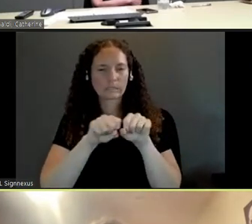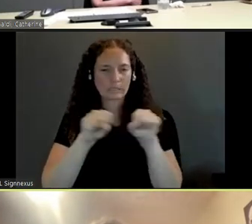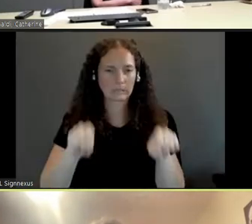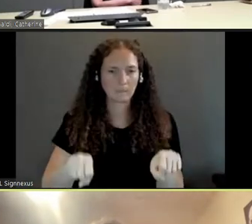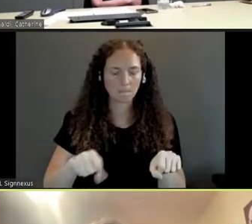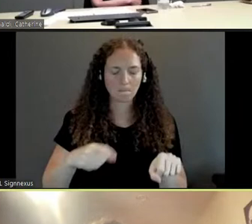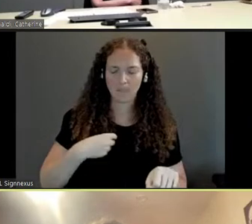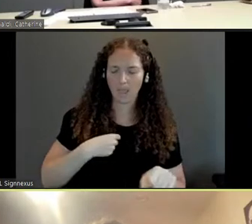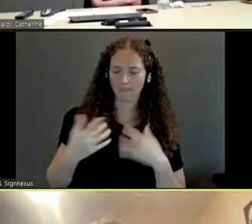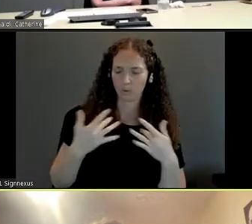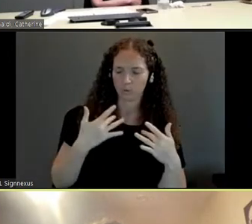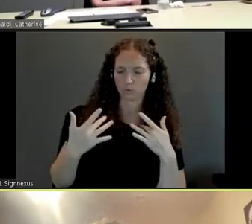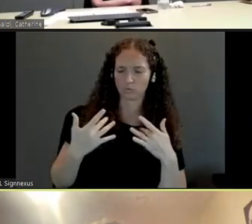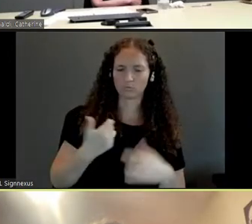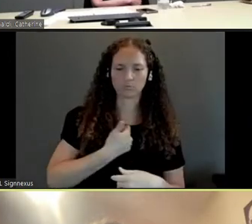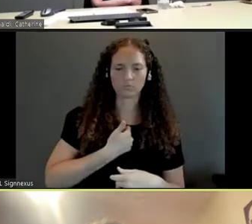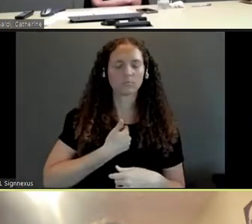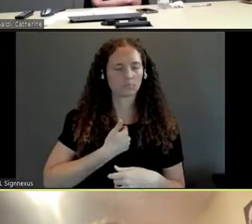a disability with the